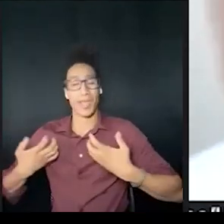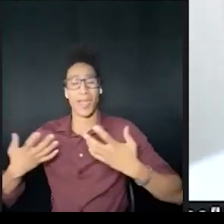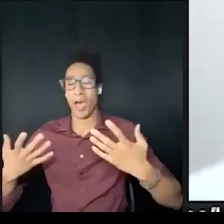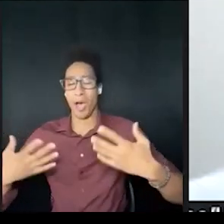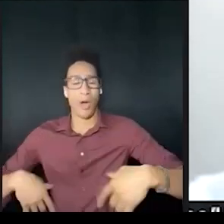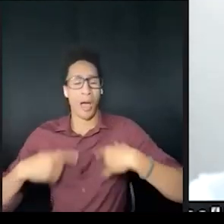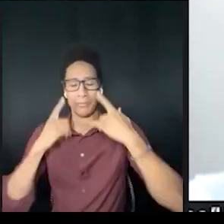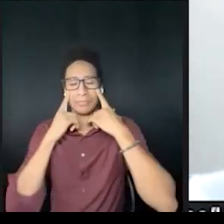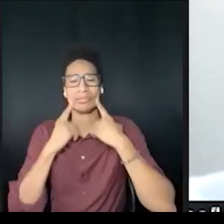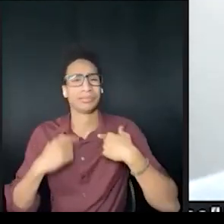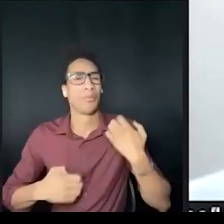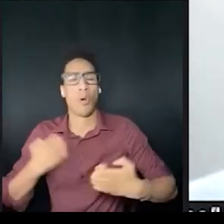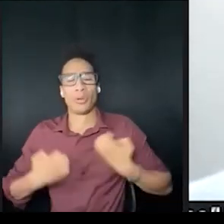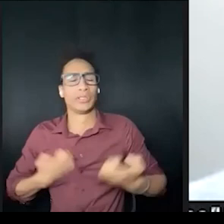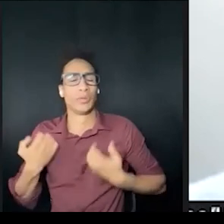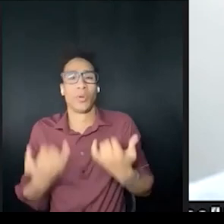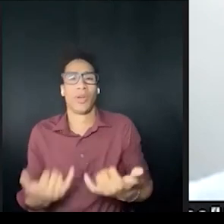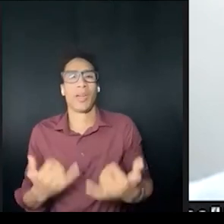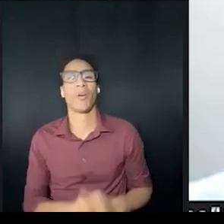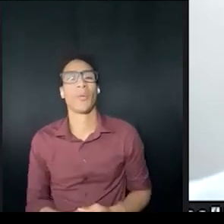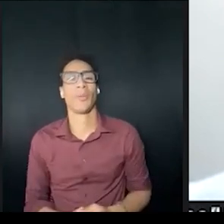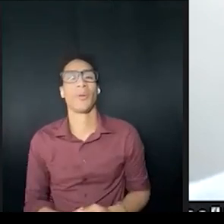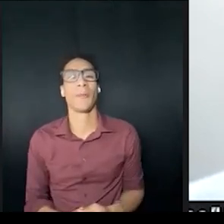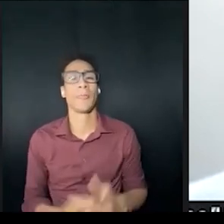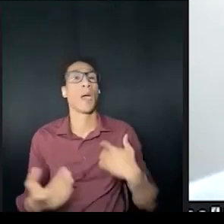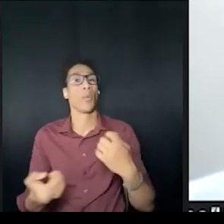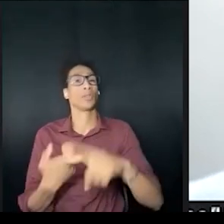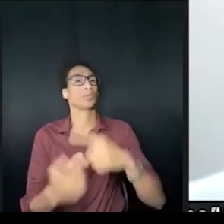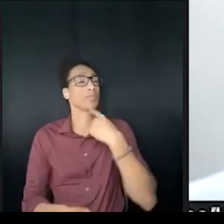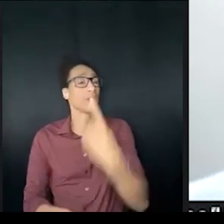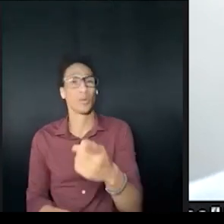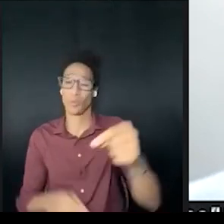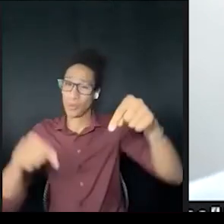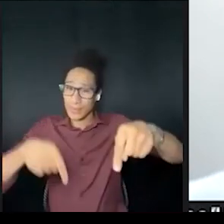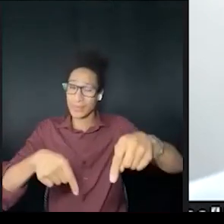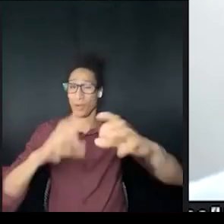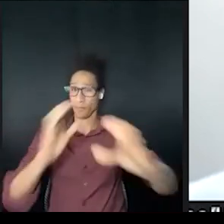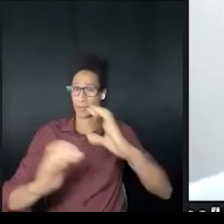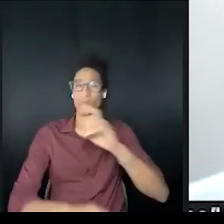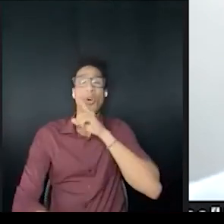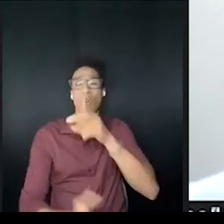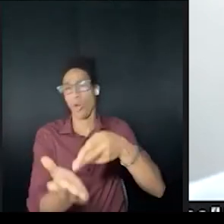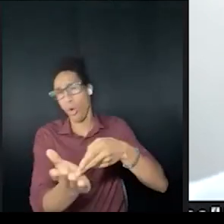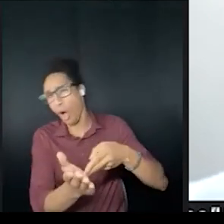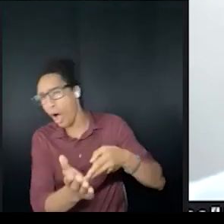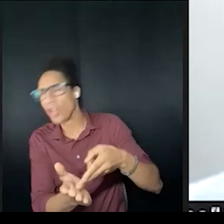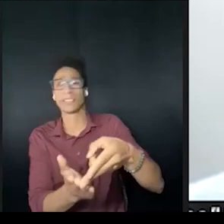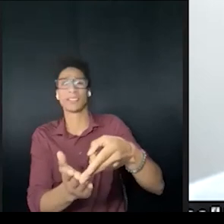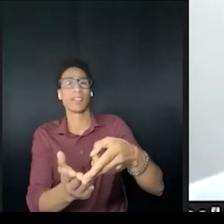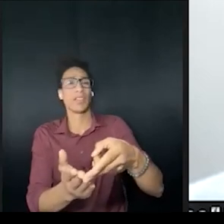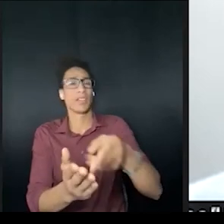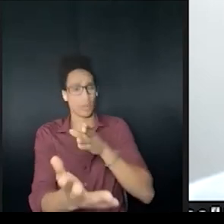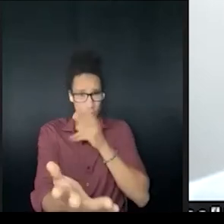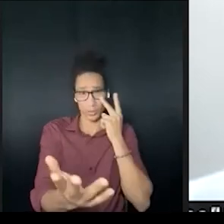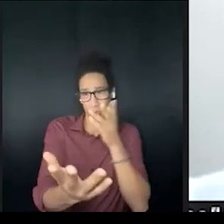love people to take from this is that these very honest, transparent conversations are so necessary for true change